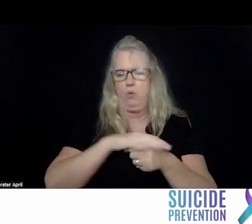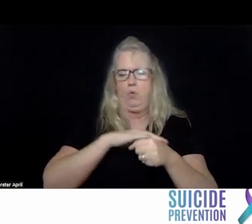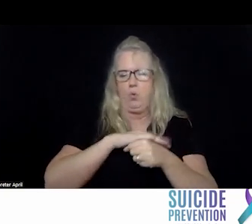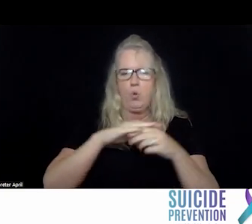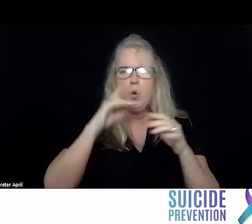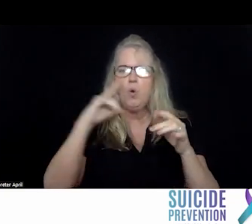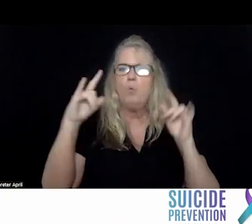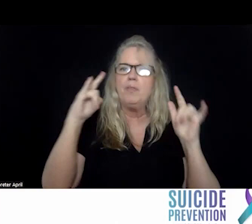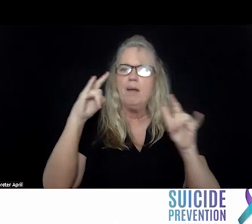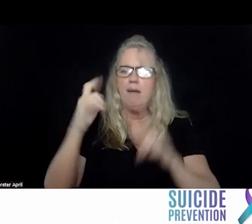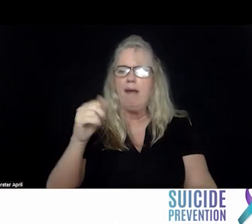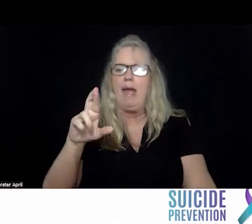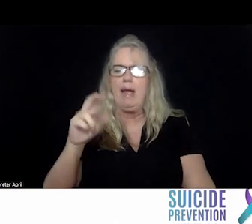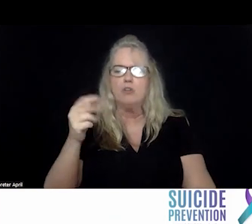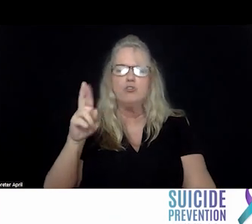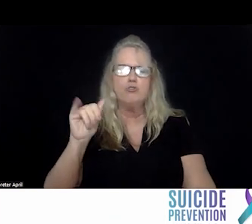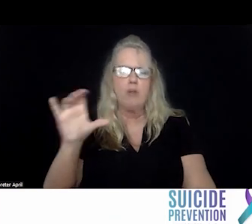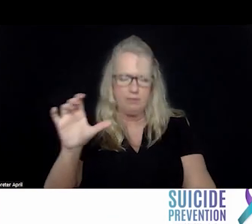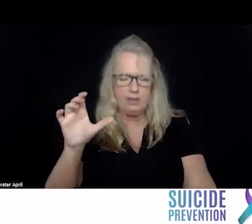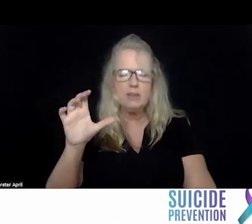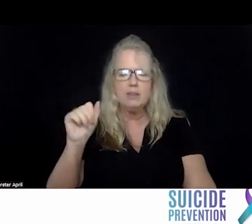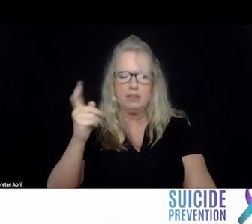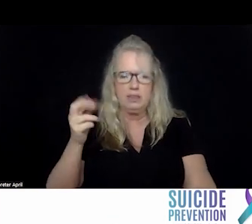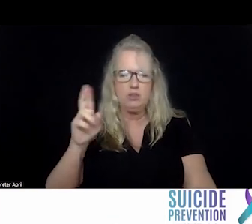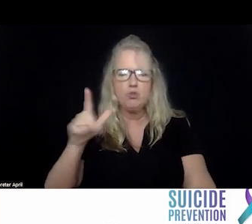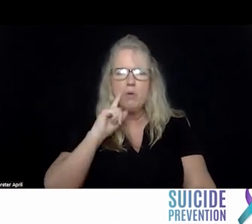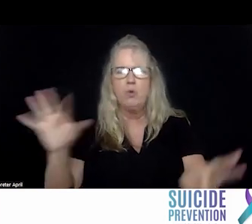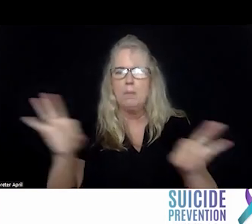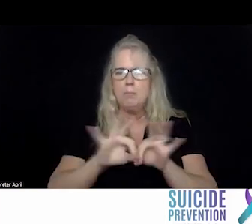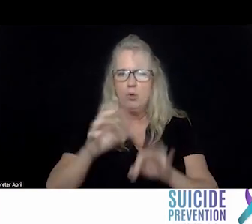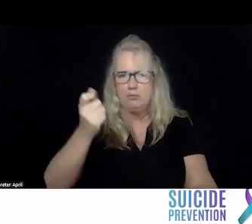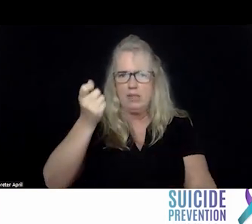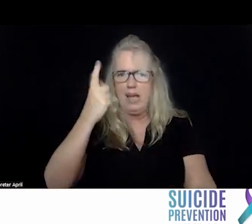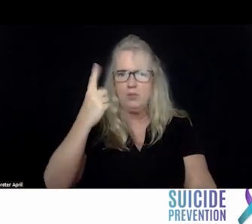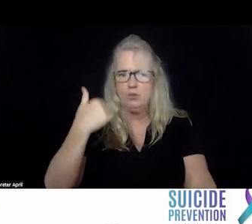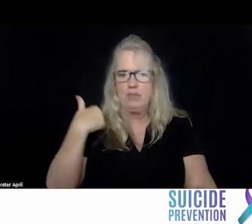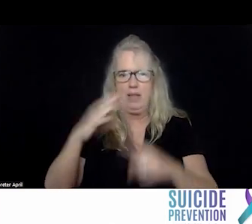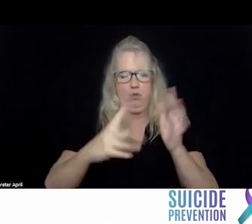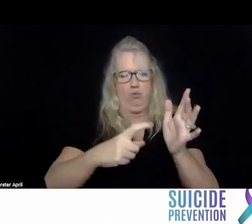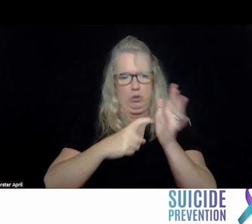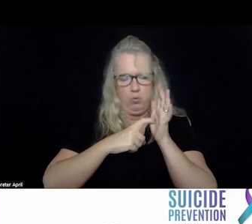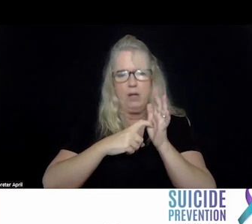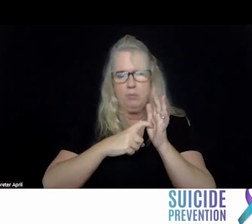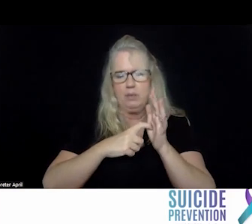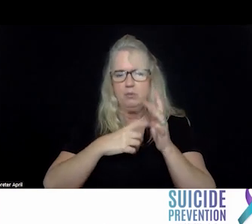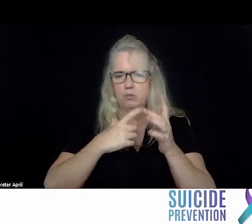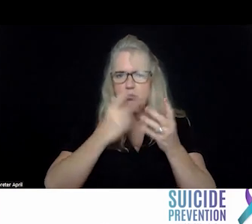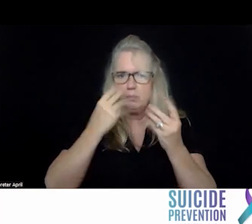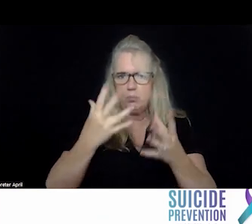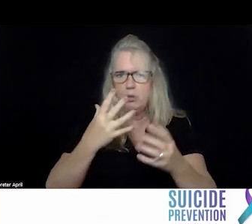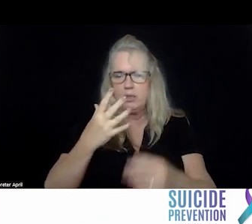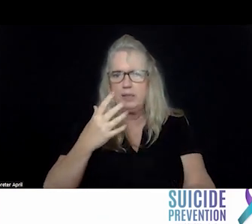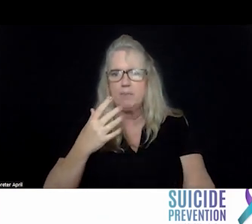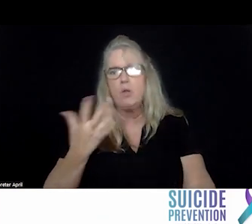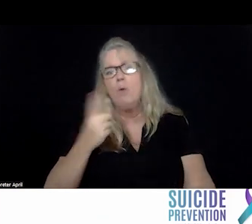control systems. And so really important to understand, that there are these really substantive requirements around coordinating with crisis. Actually,